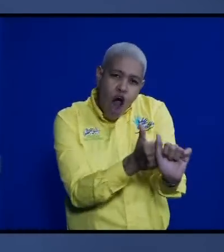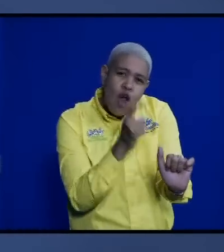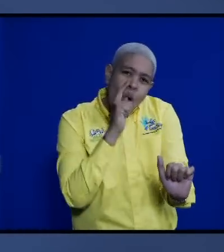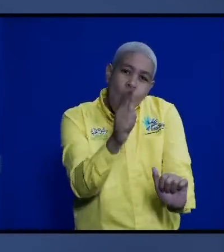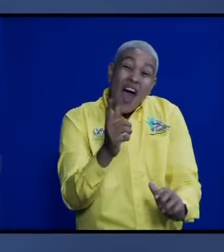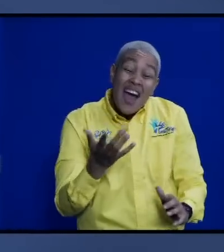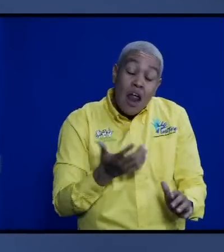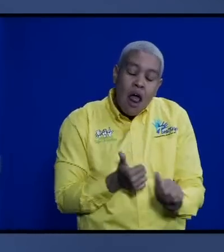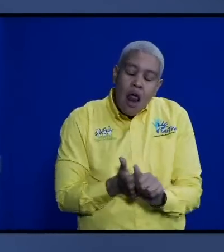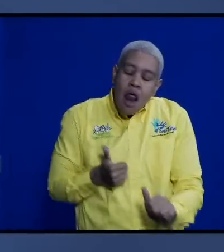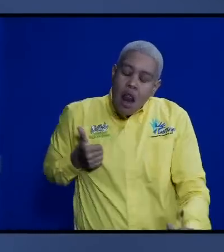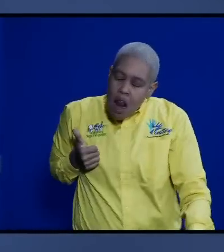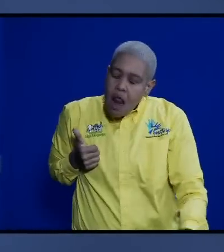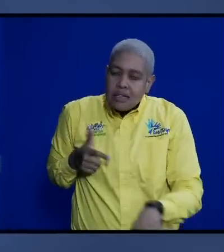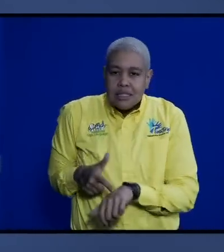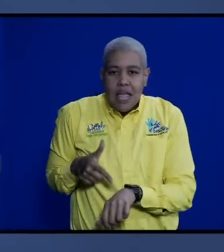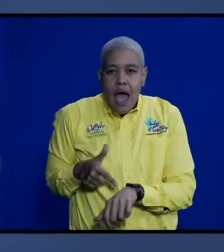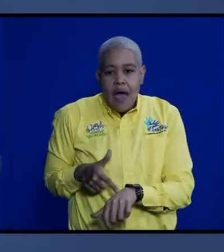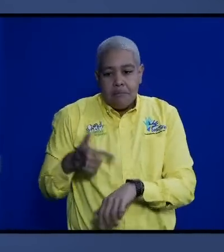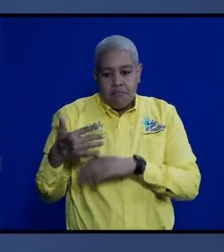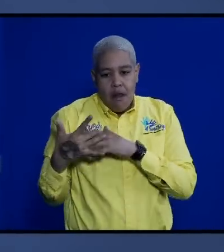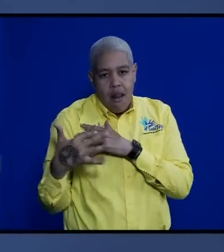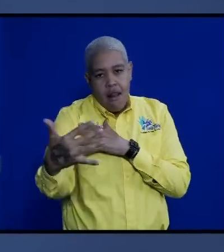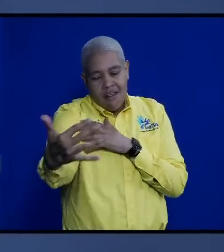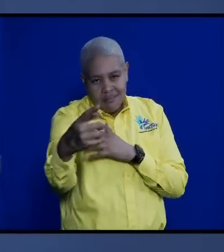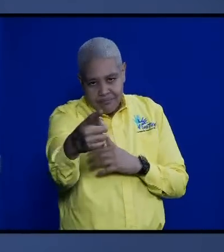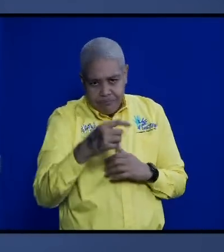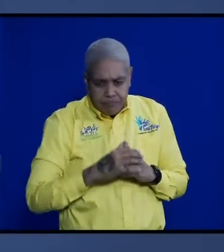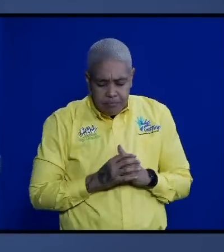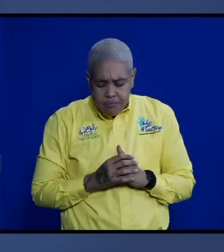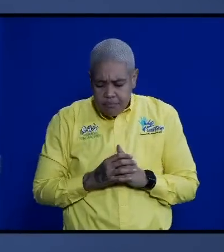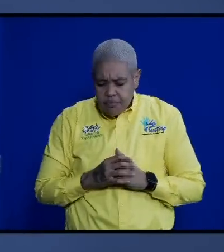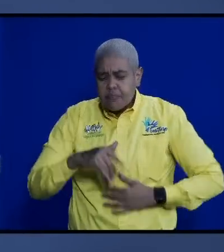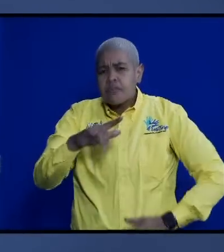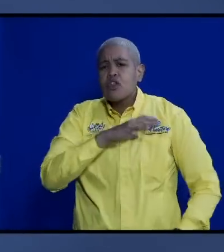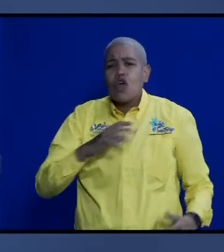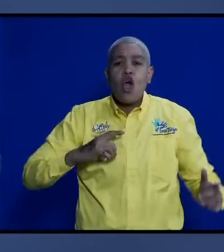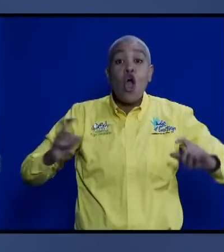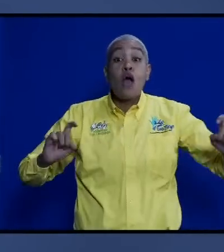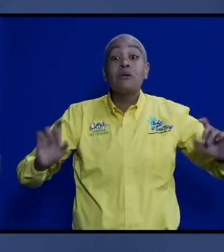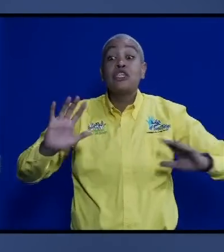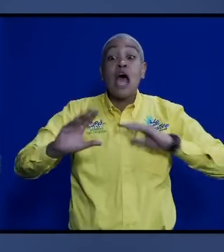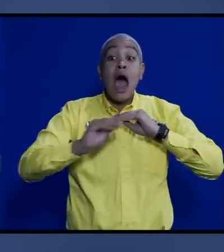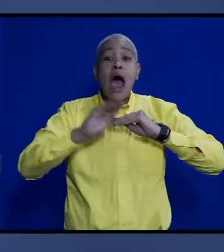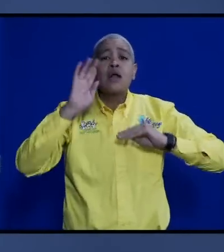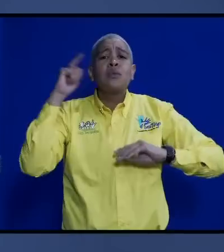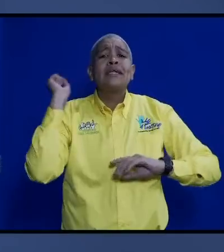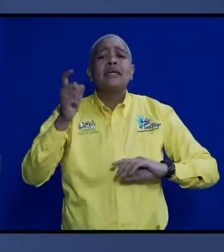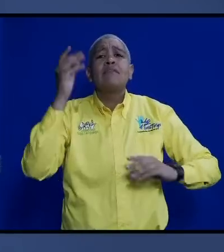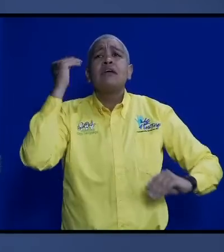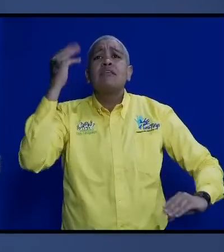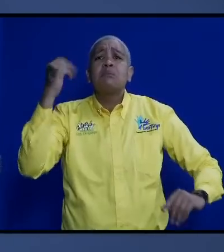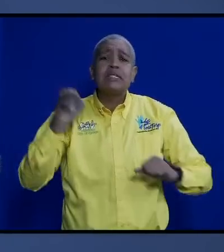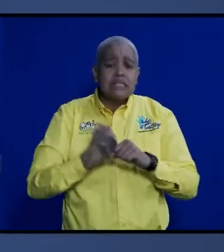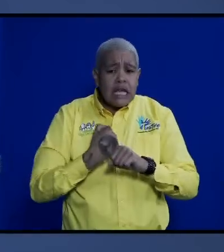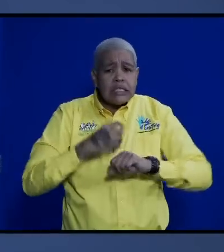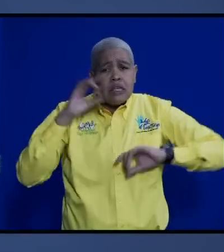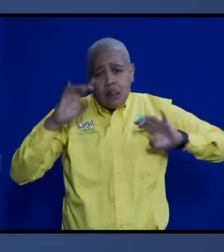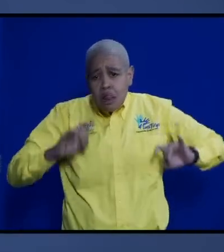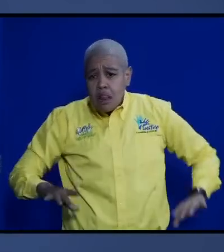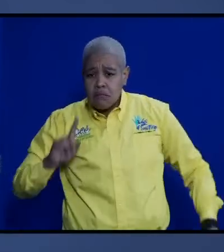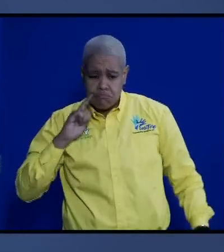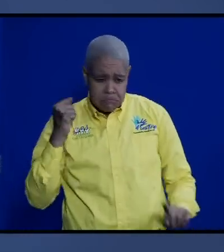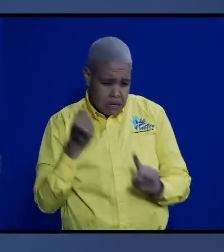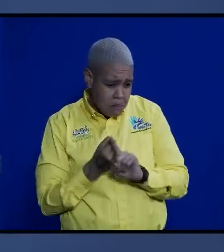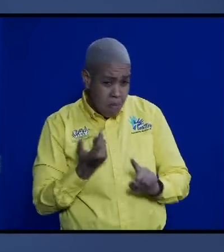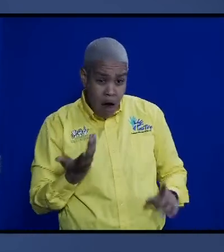lag effect in periods going forward. The Commissioner, of course, will give details and statistics on the effect of the